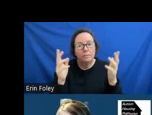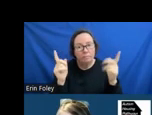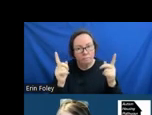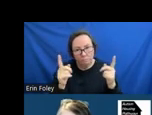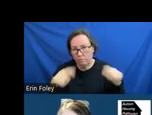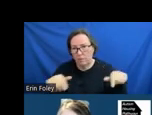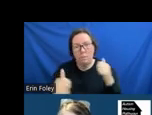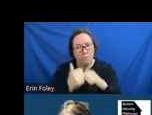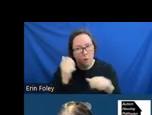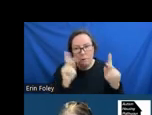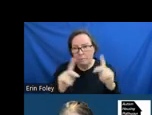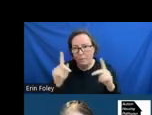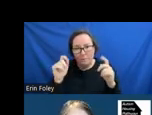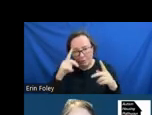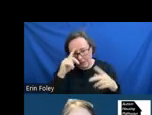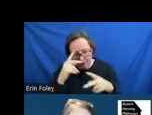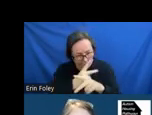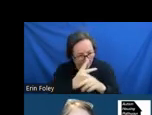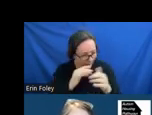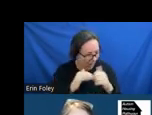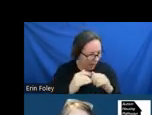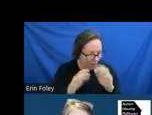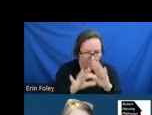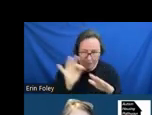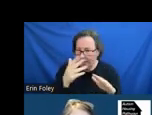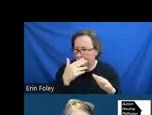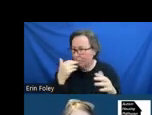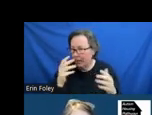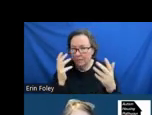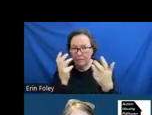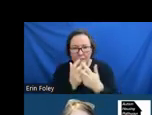find or create housing. And,